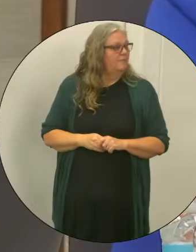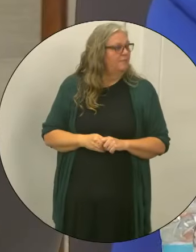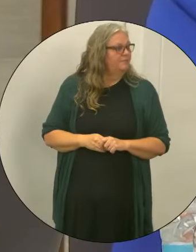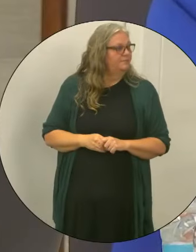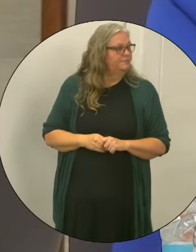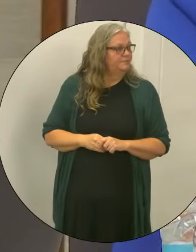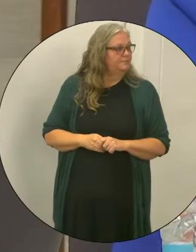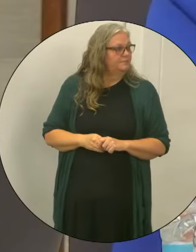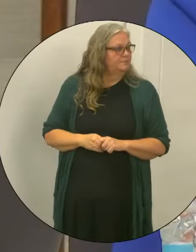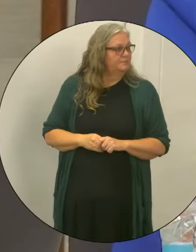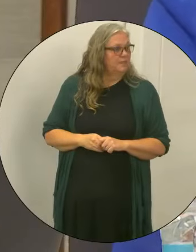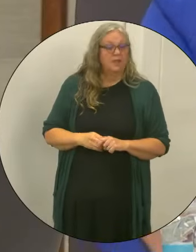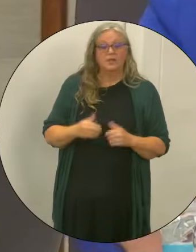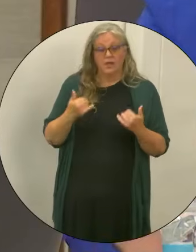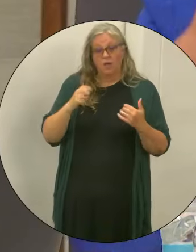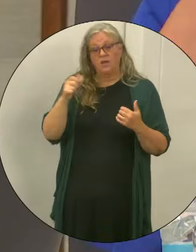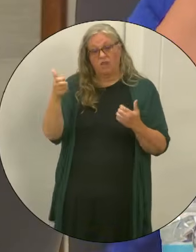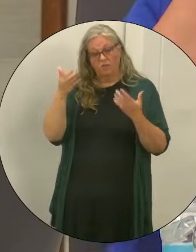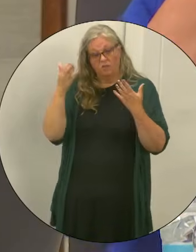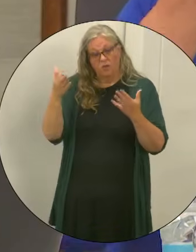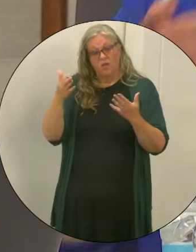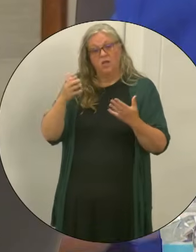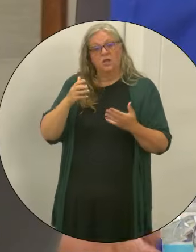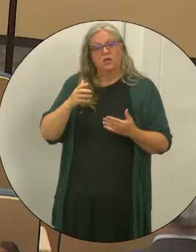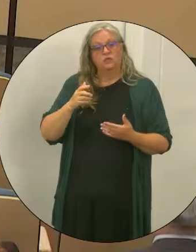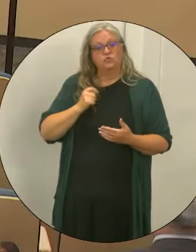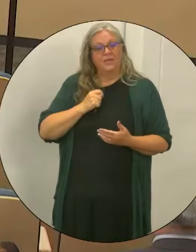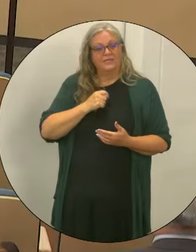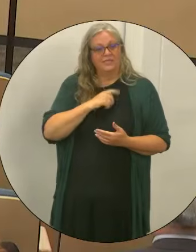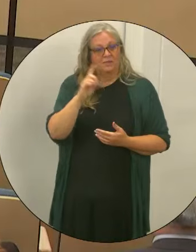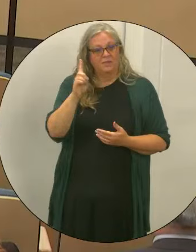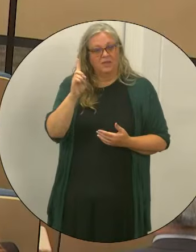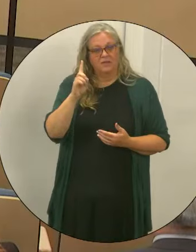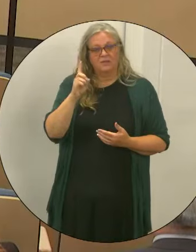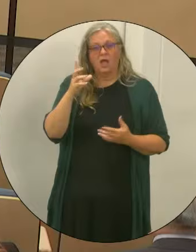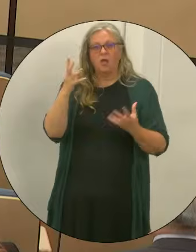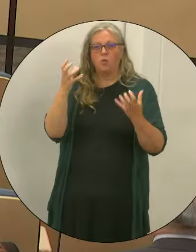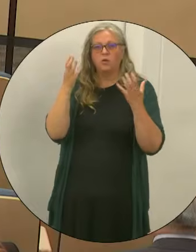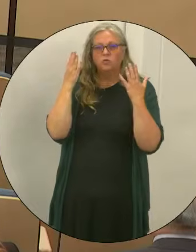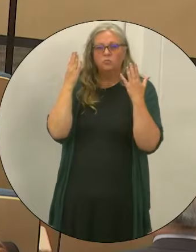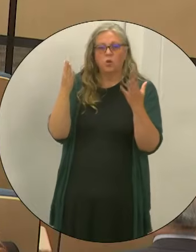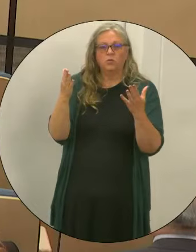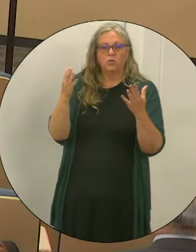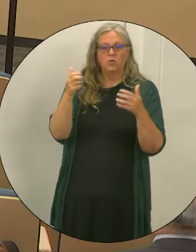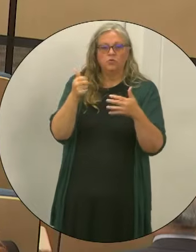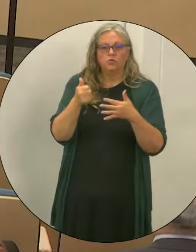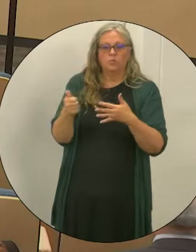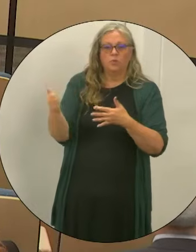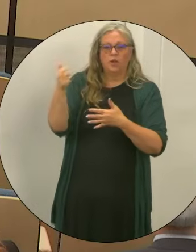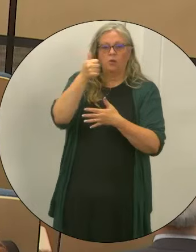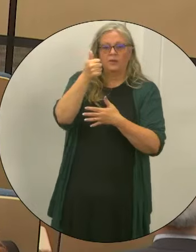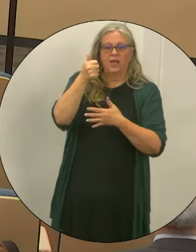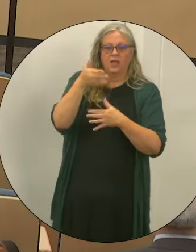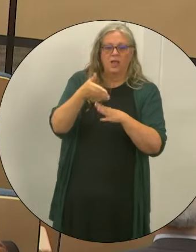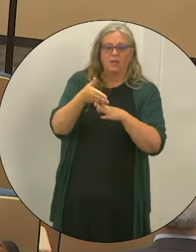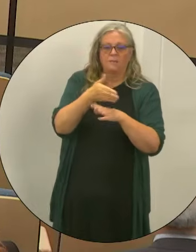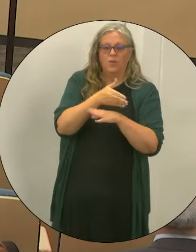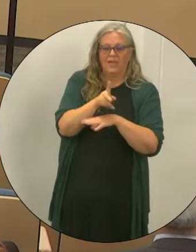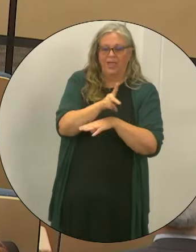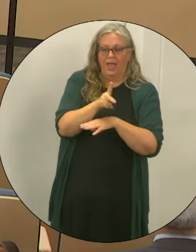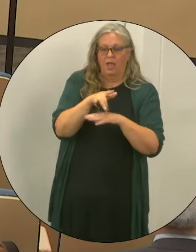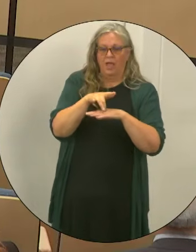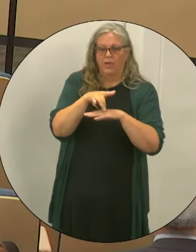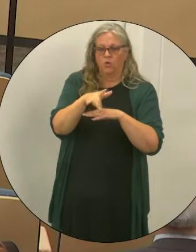I will entertain another motion. Trustee Dominguez. Thank you, Madam President. I'd like to motion to prioritize pre-kindergarten and